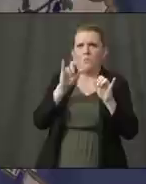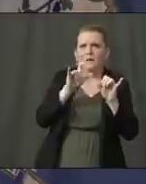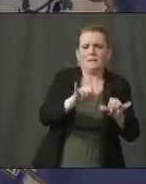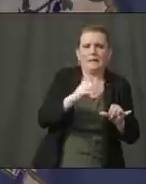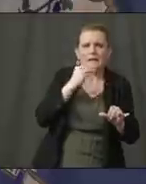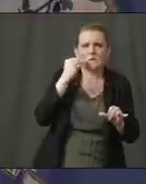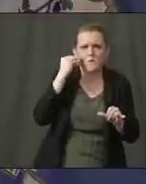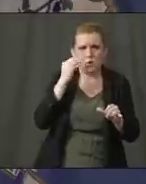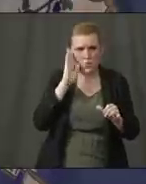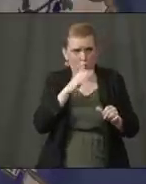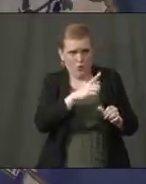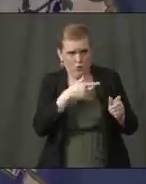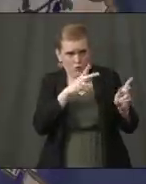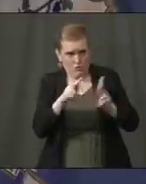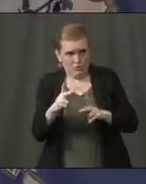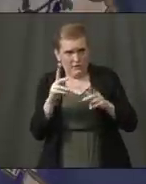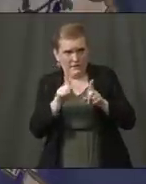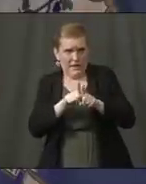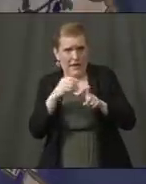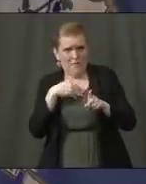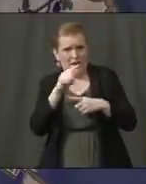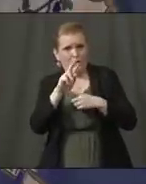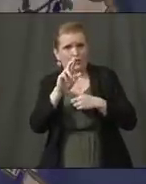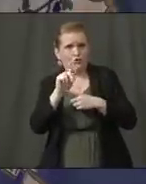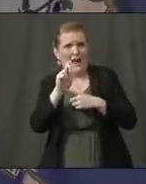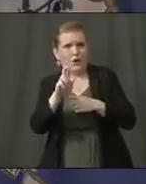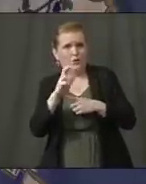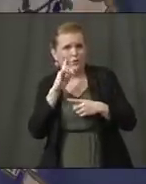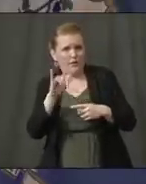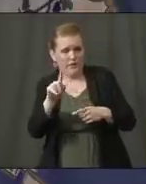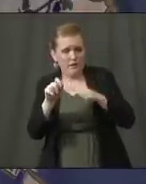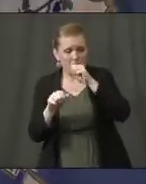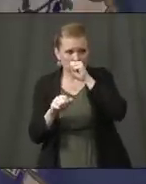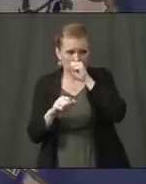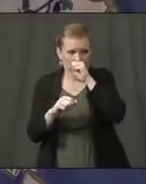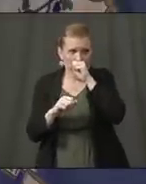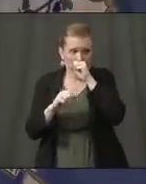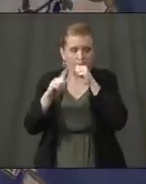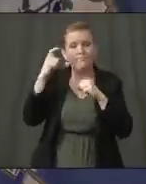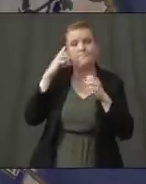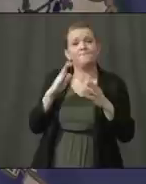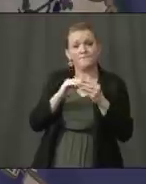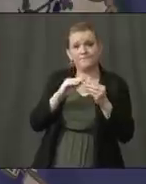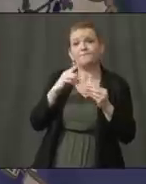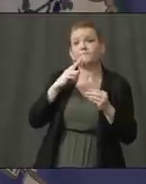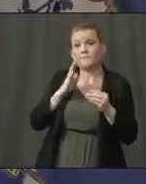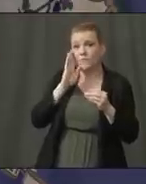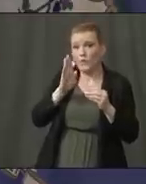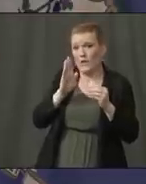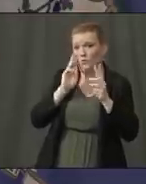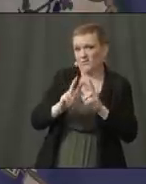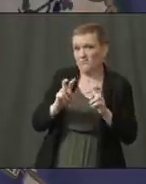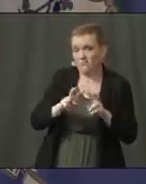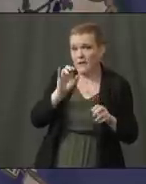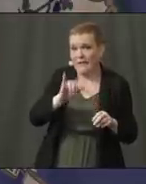that. That's something that our advisory group's going to be looking at. You can do that with human capital. As you said,